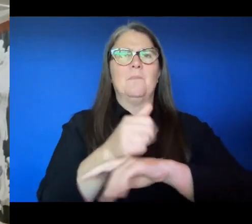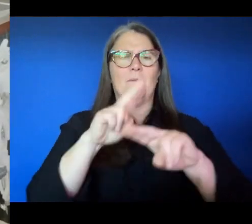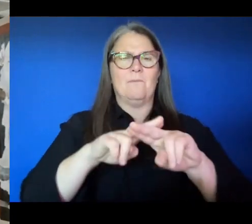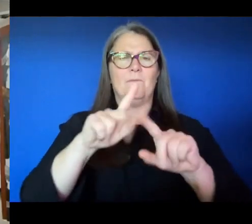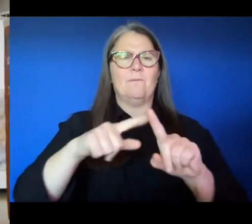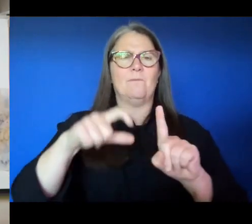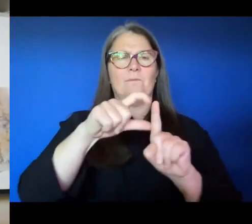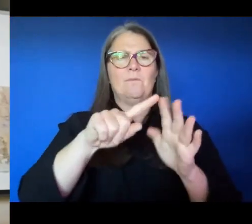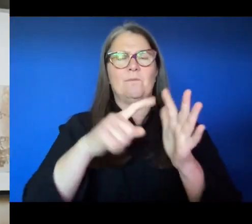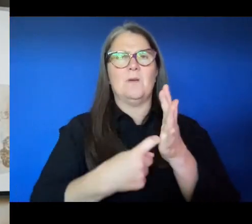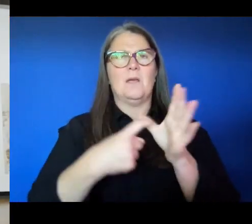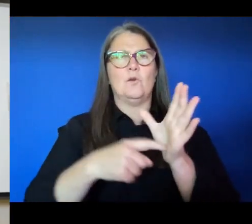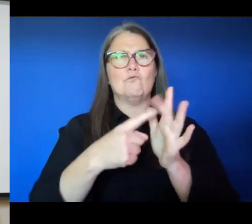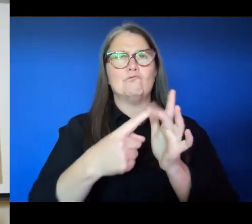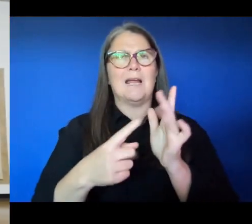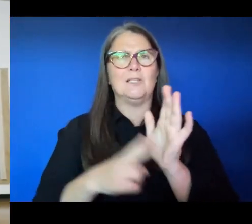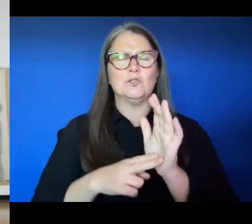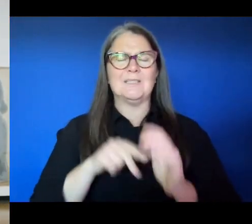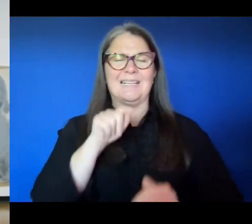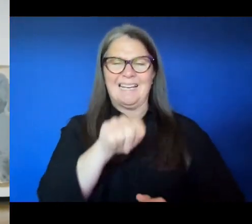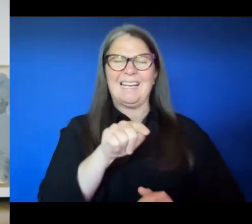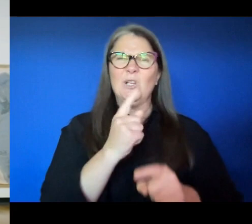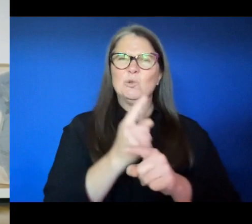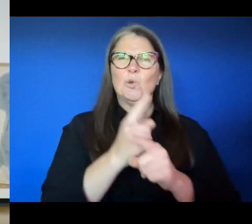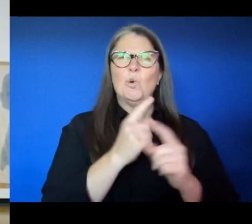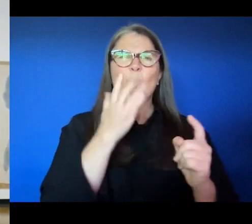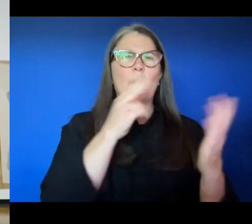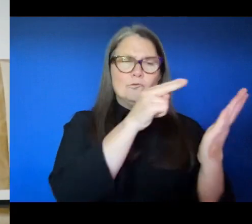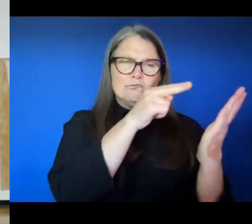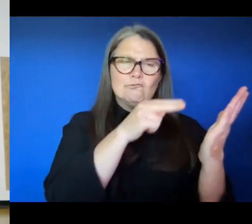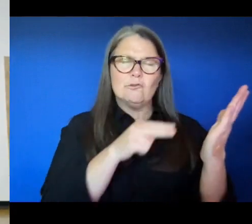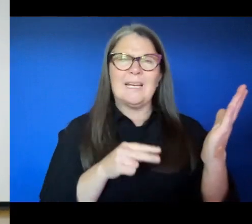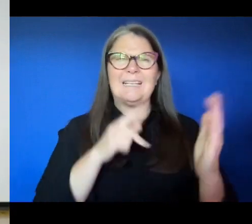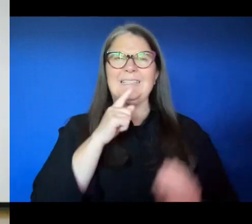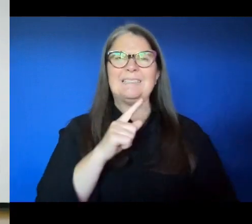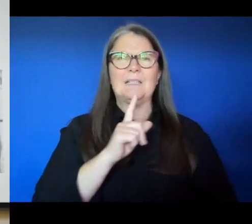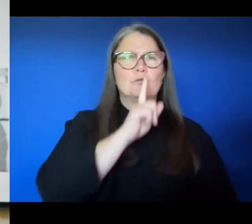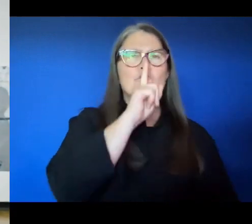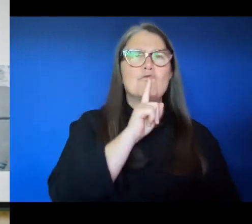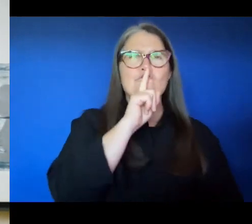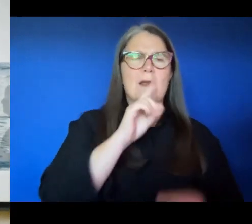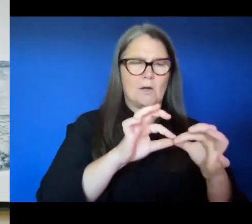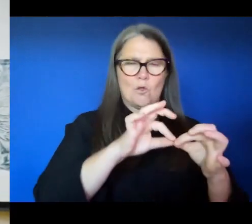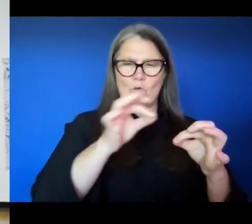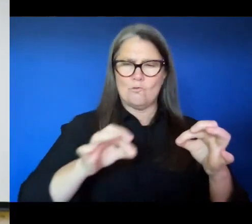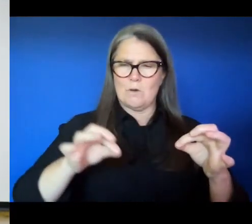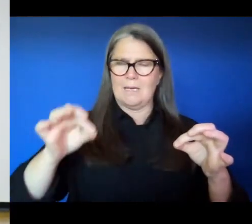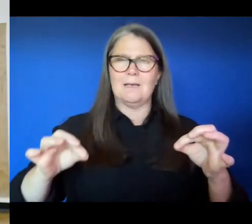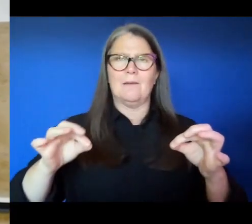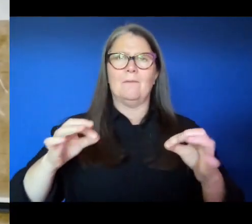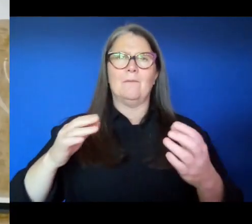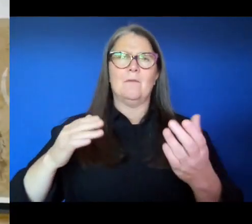thread of history, which was his articulation of the white